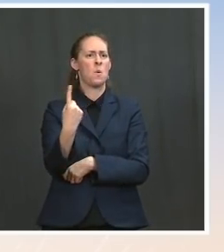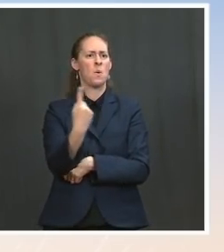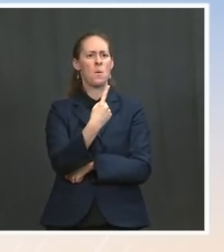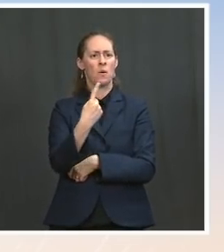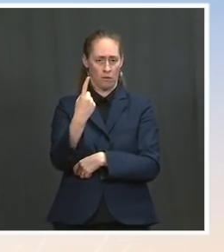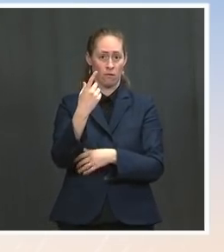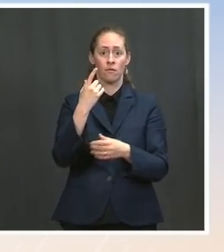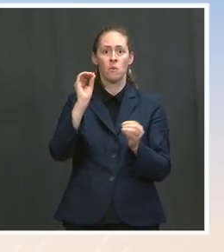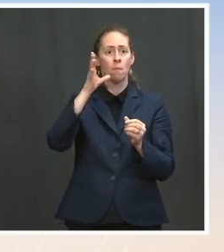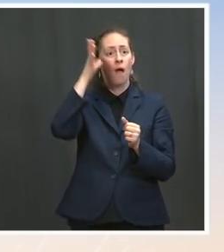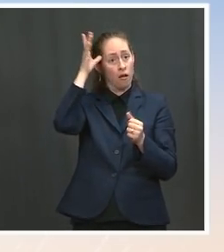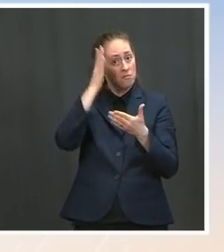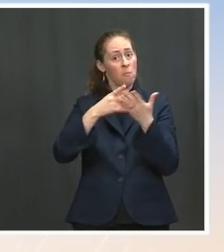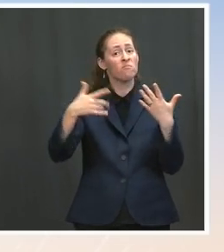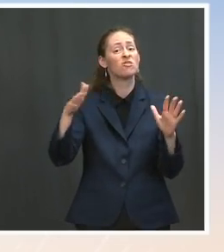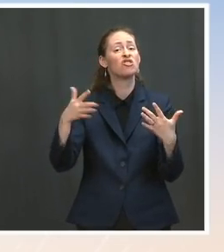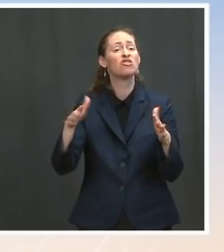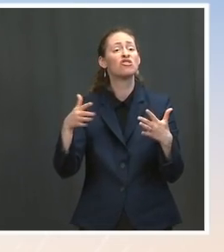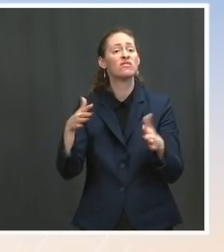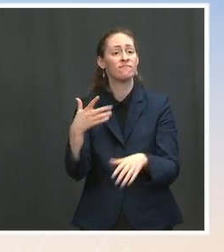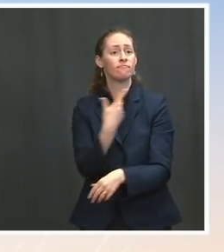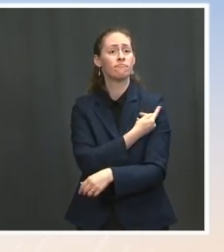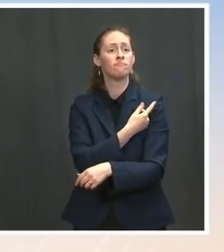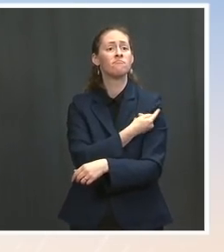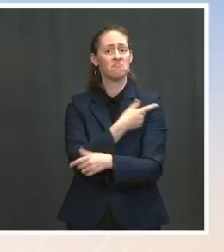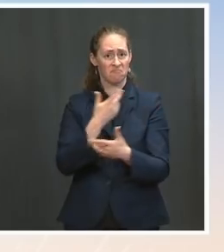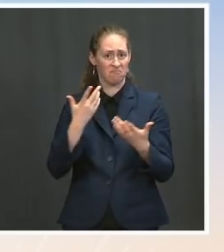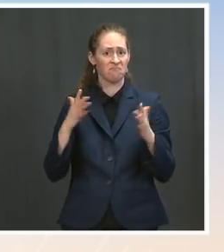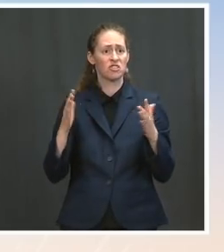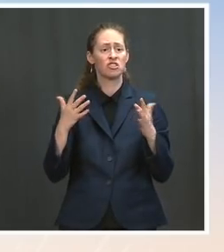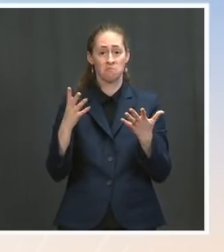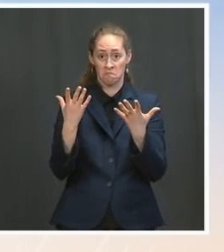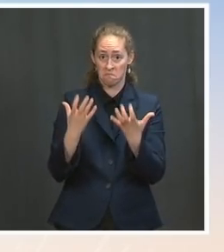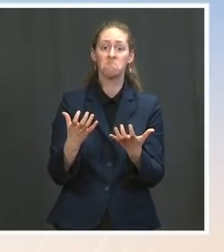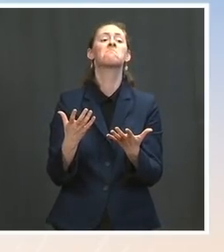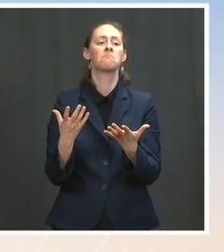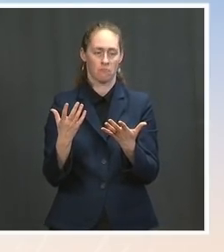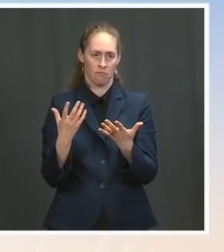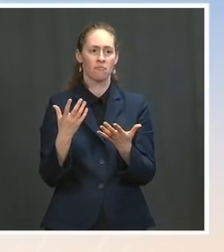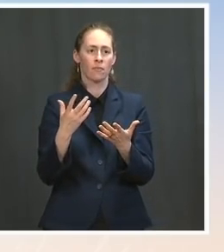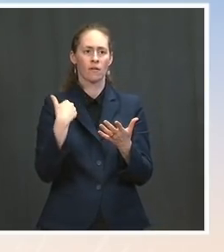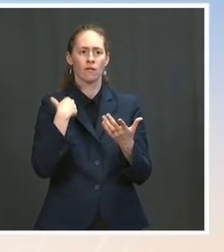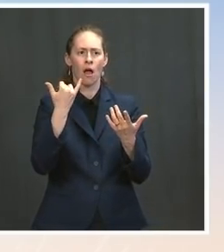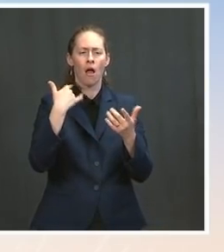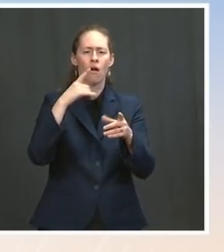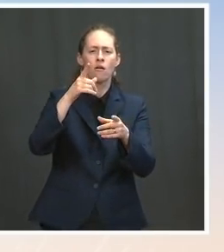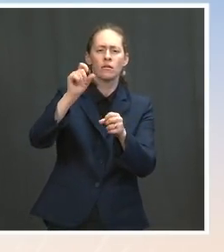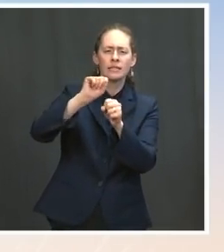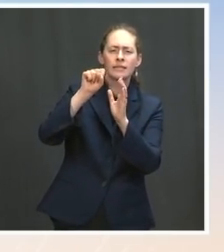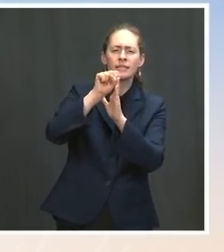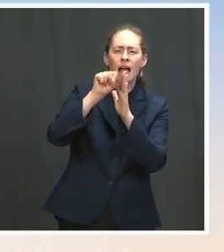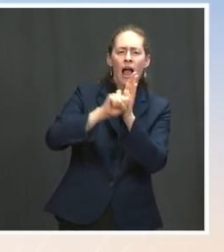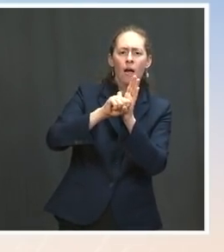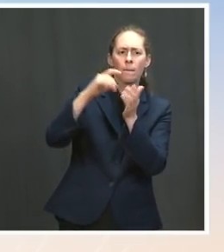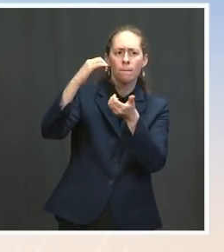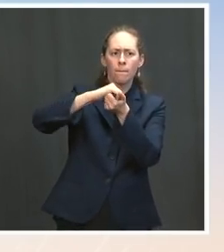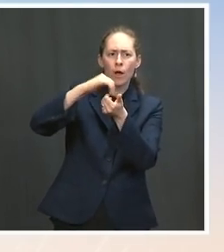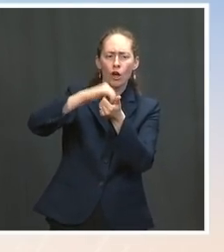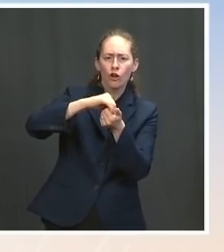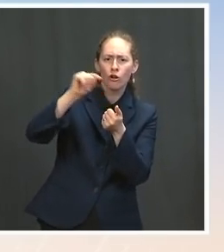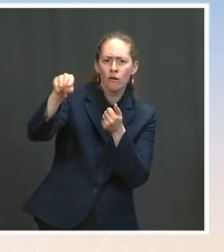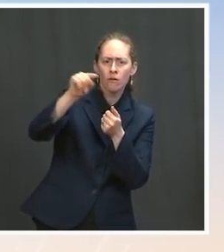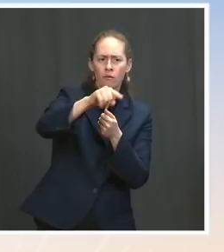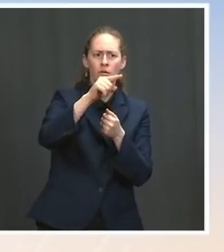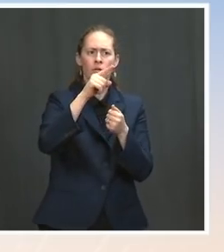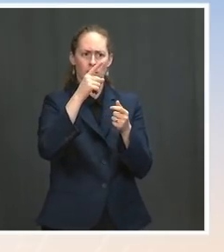COVID-19 vaccine. We're working with our state partners to implement broader vaccine distribution in keeping with CDC guidance. It hasn't been an